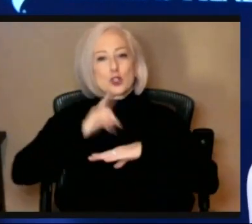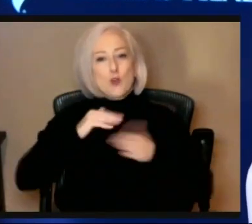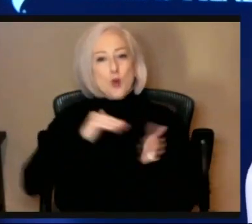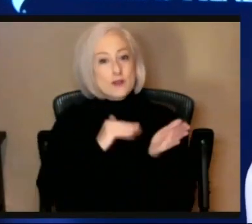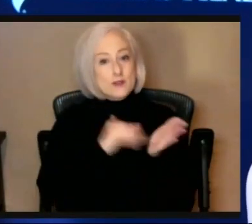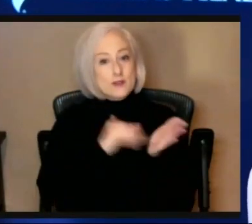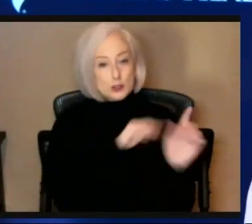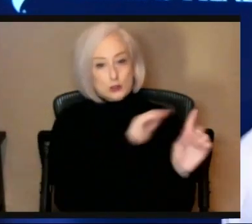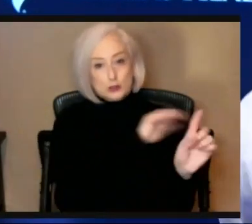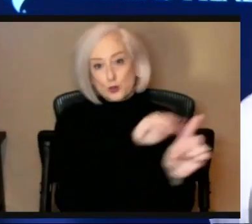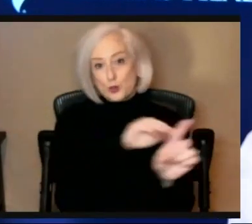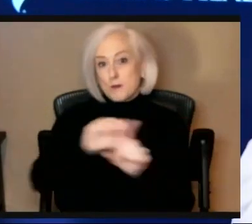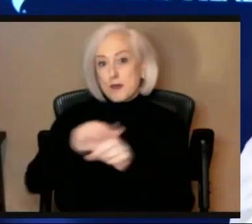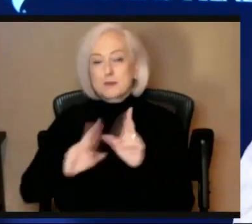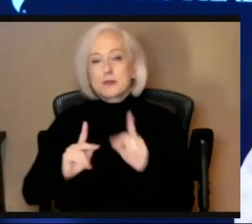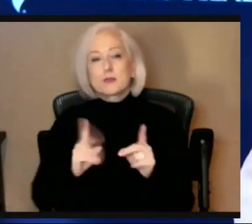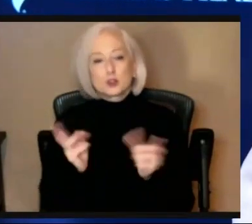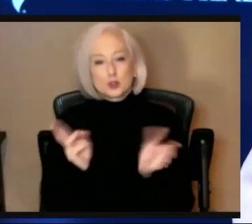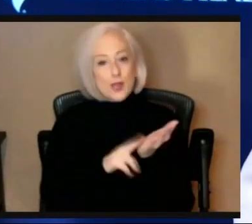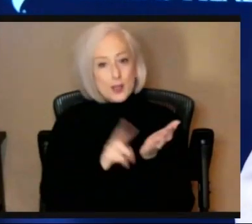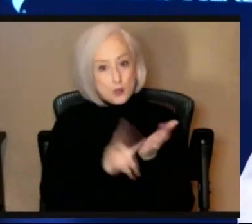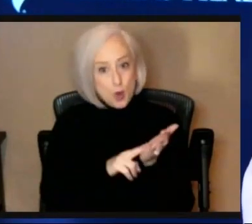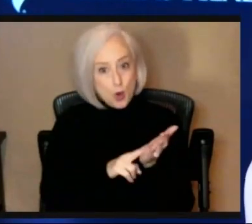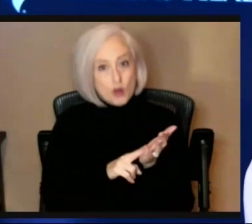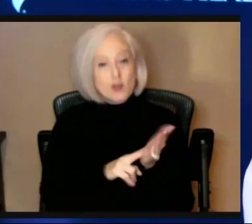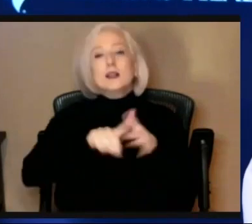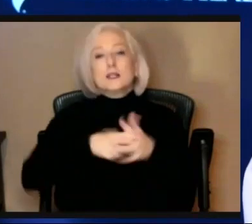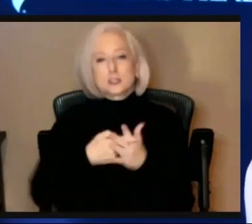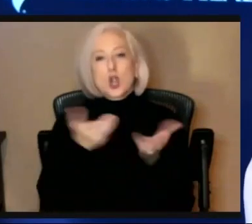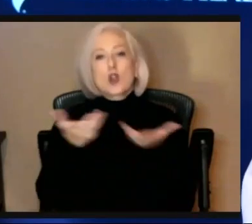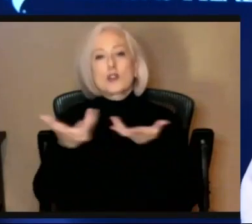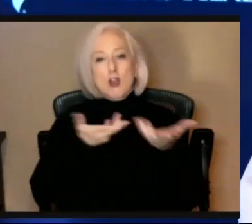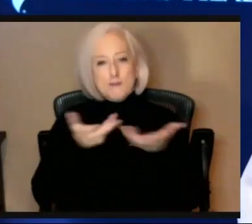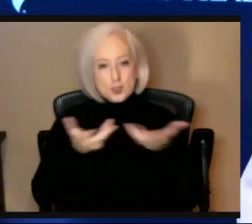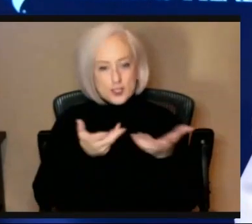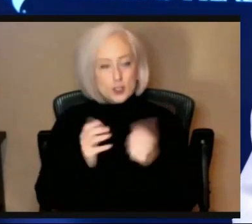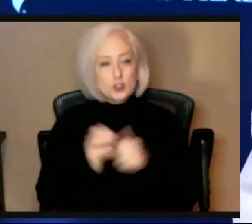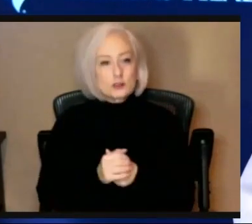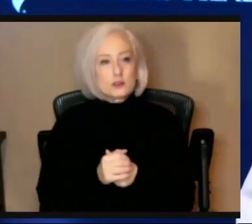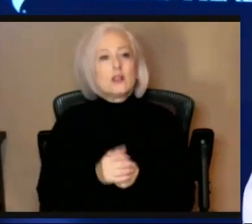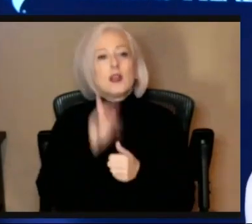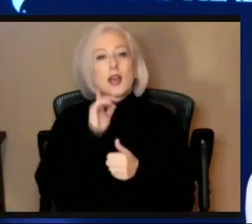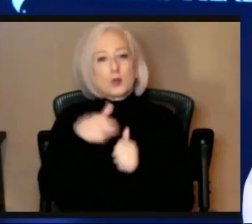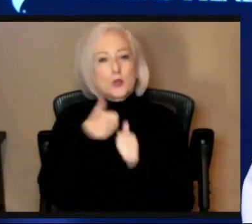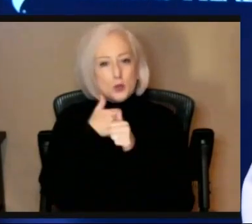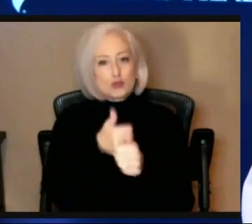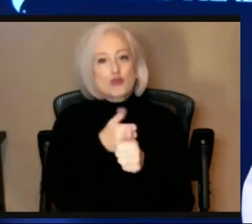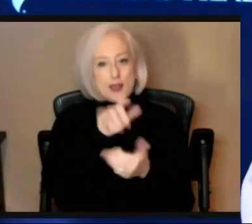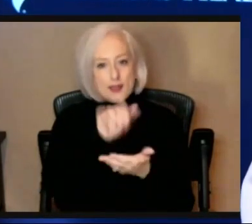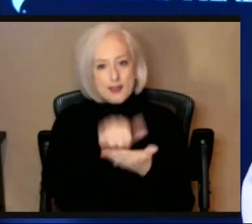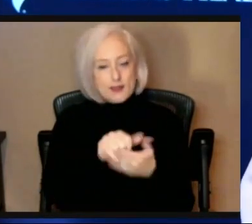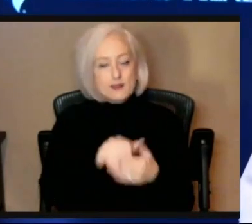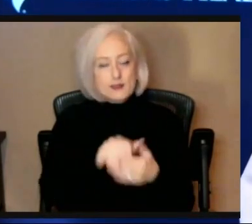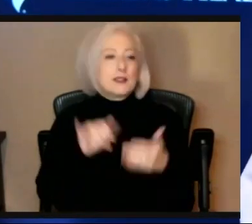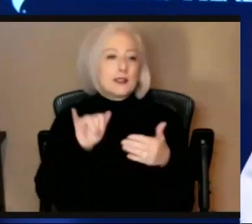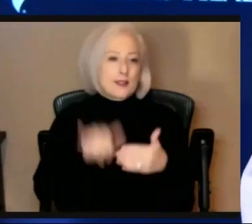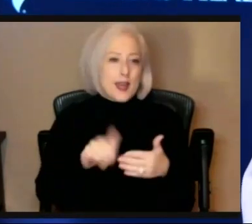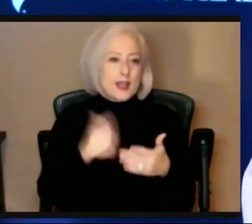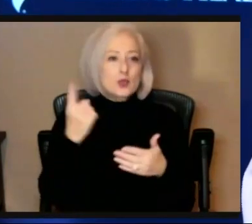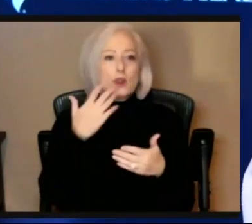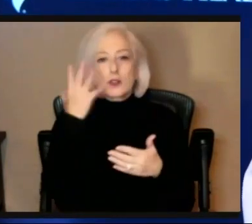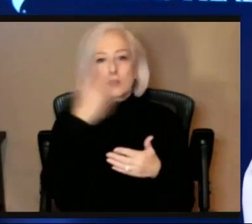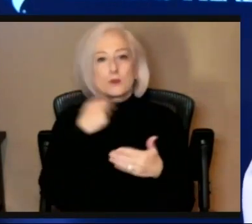get you enrolled and to at least start the conversation. And we try and track these, and this is one of the beauty of healthcare informatics. So